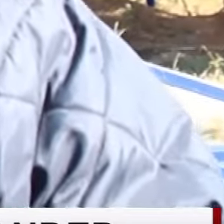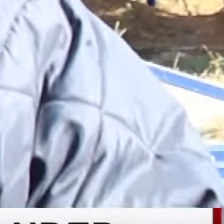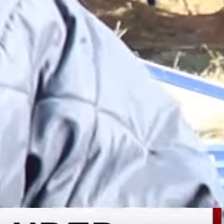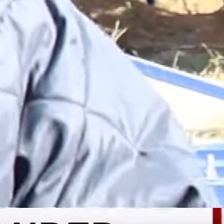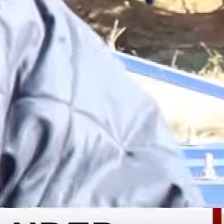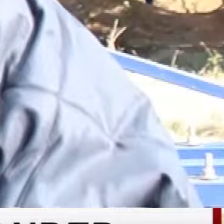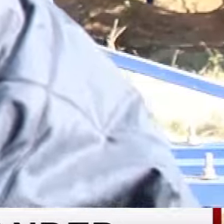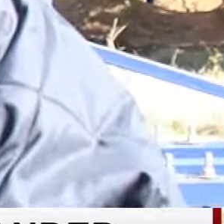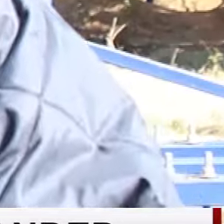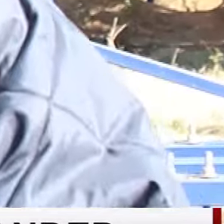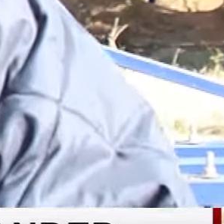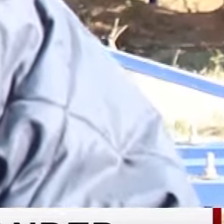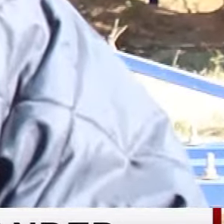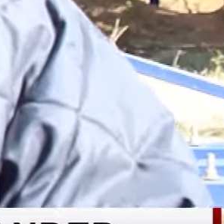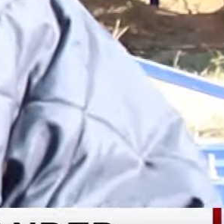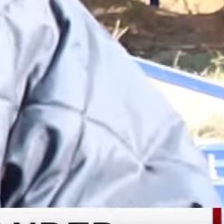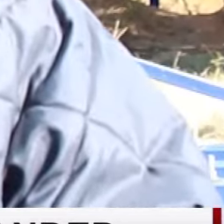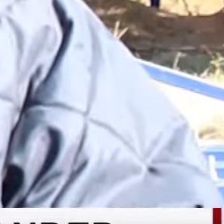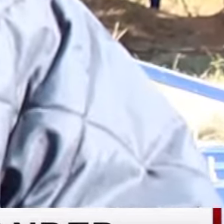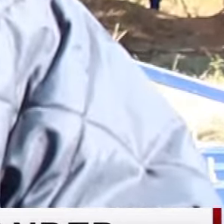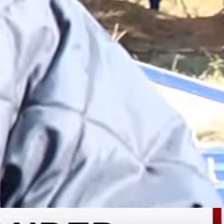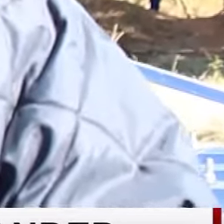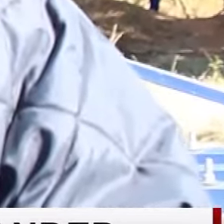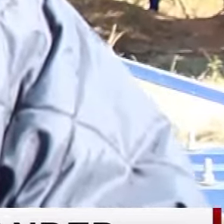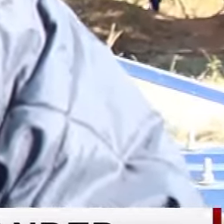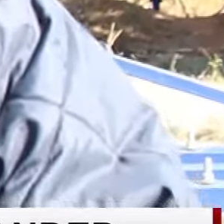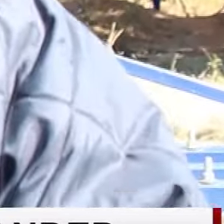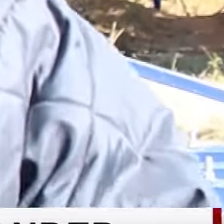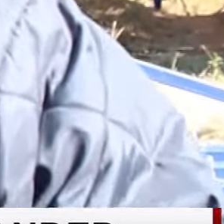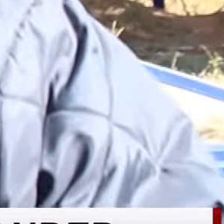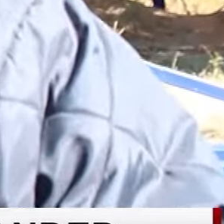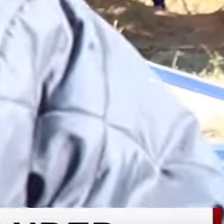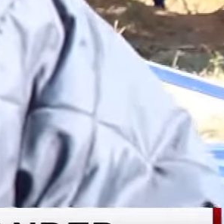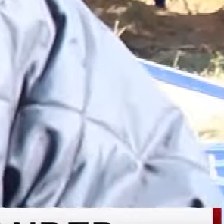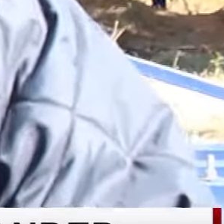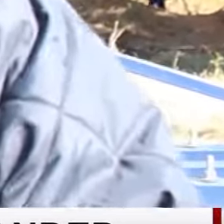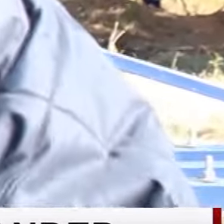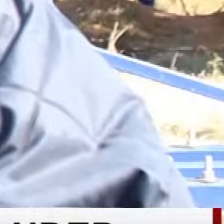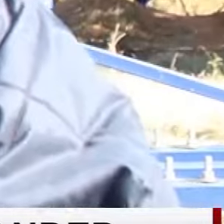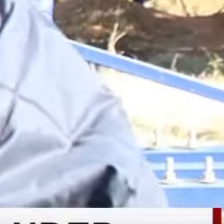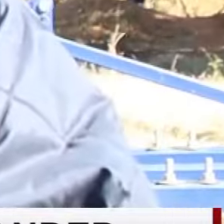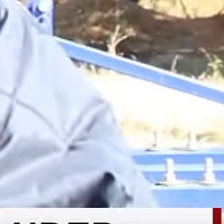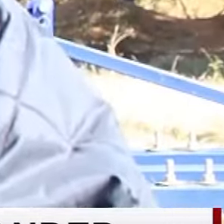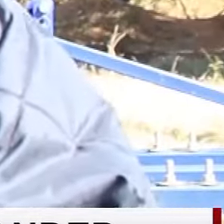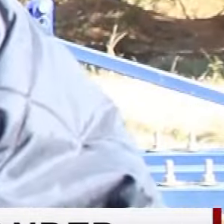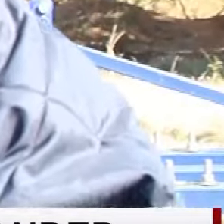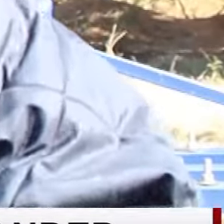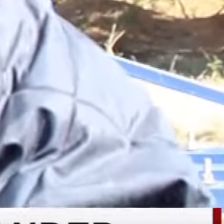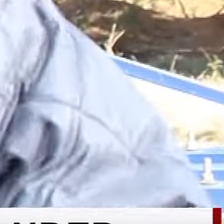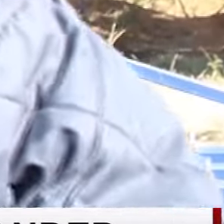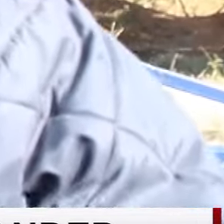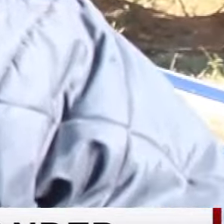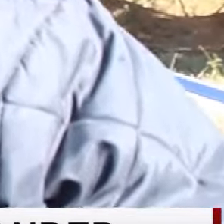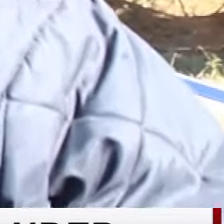farmers to come and see what these people in business are displaying. And we marry